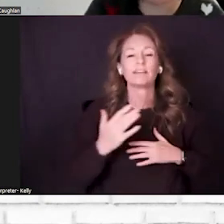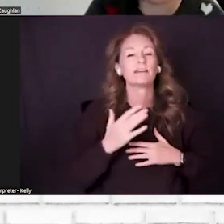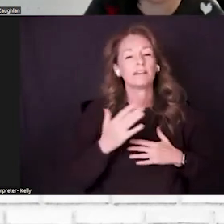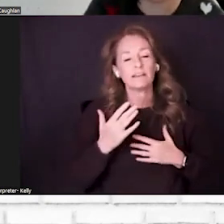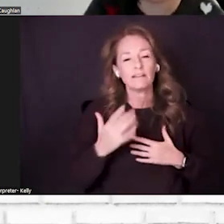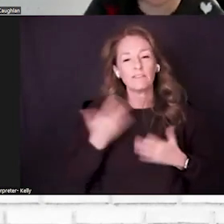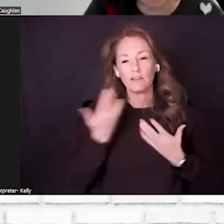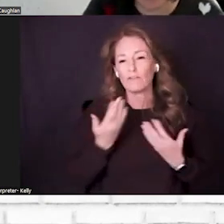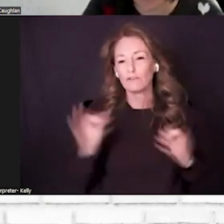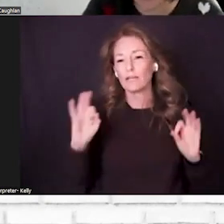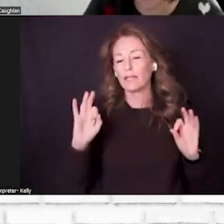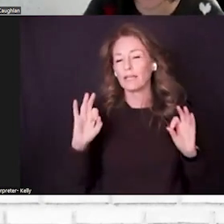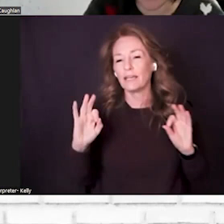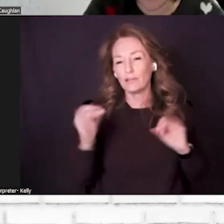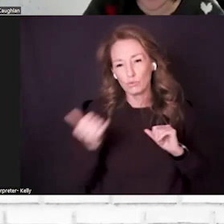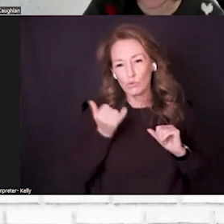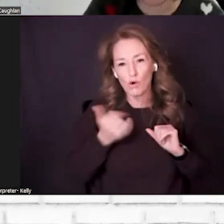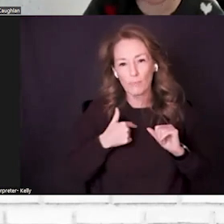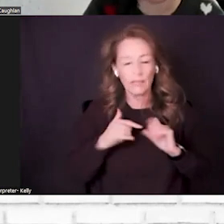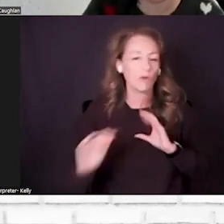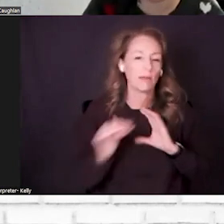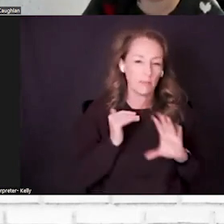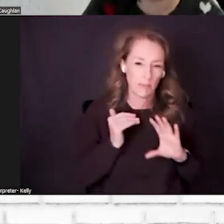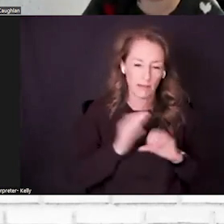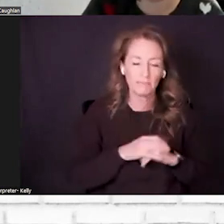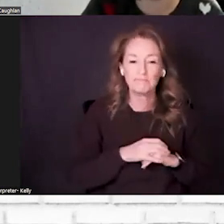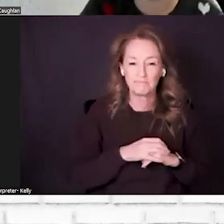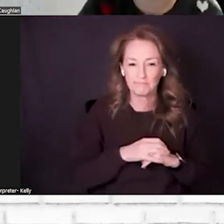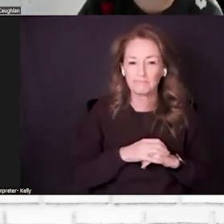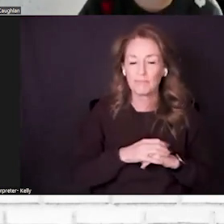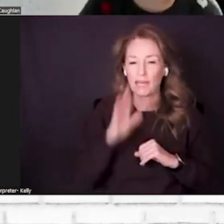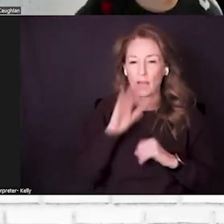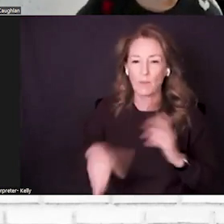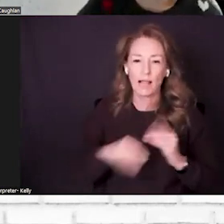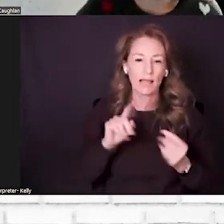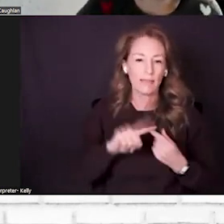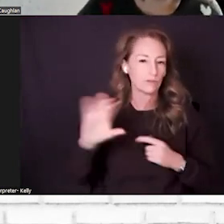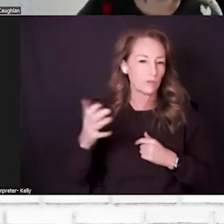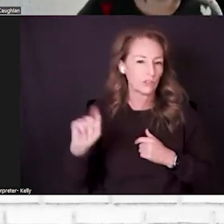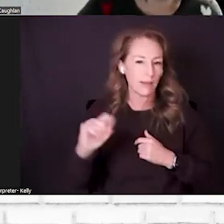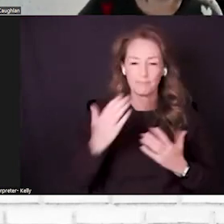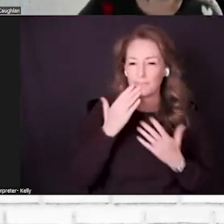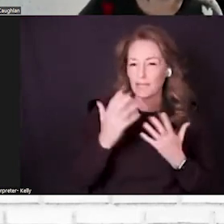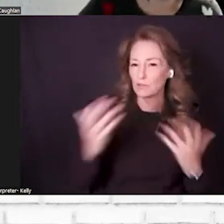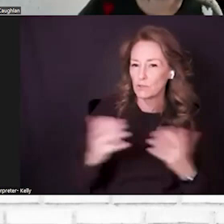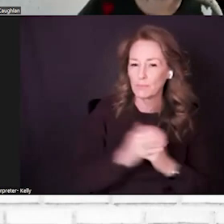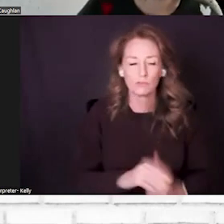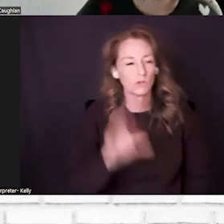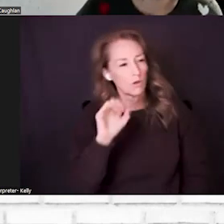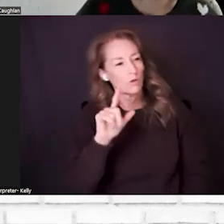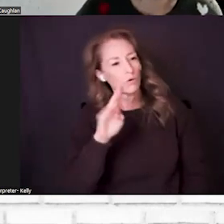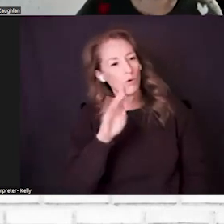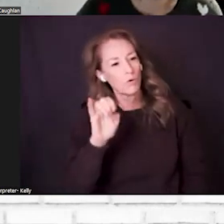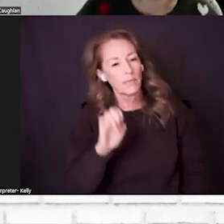to give me a call or email, and I will drop that in the chat. Thank you so much. Well, Colbie, thank you for